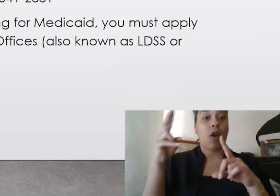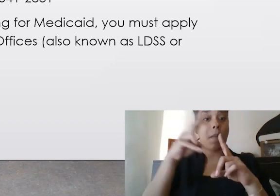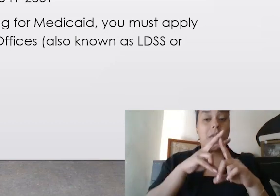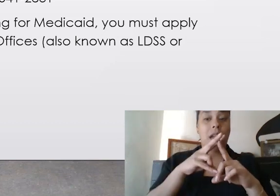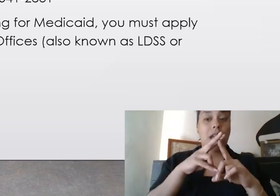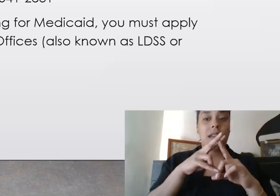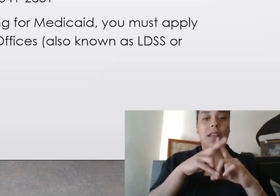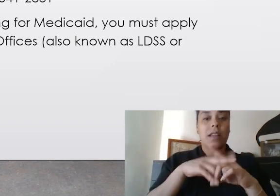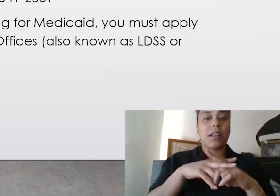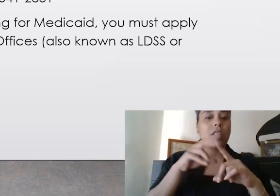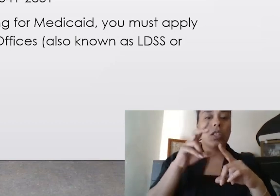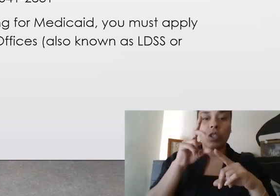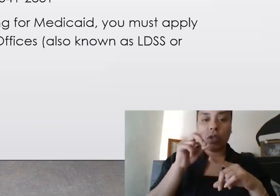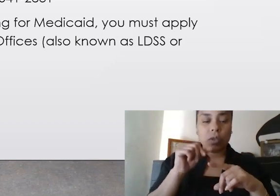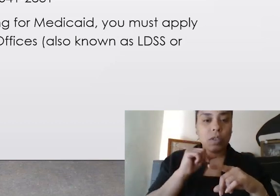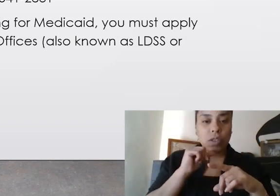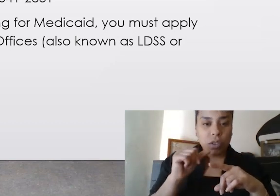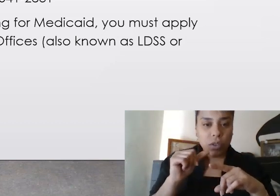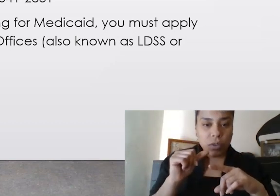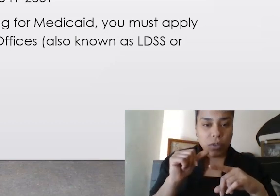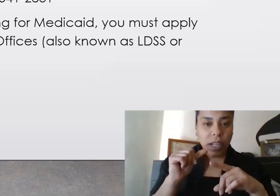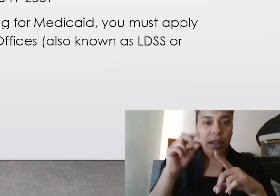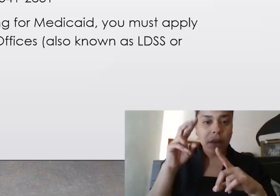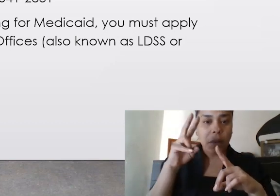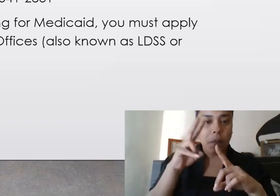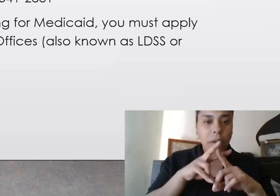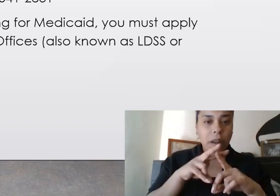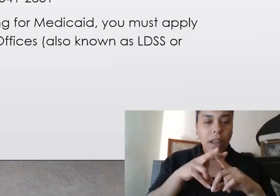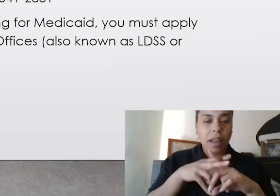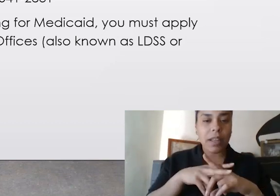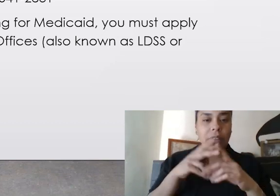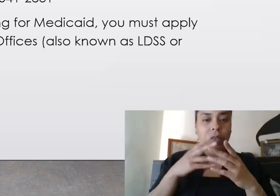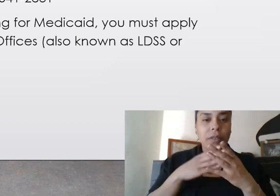the marketplace. That is,